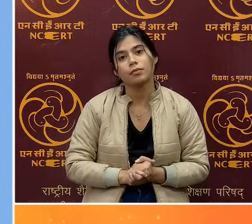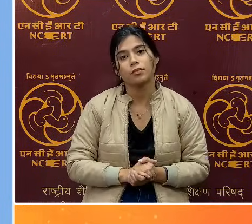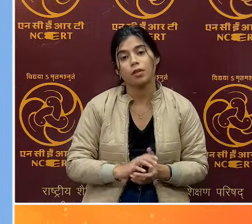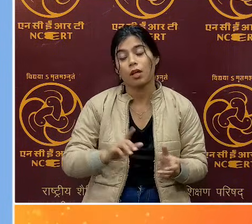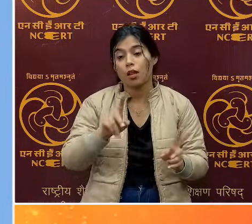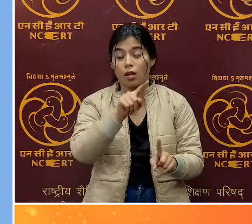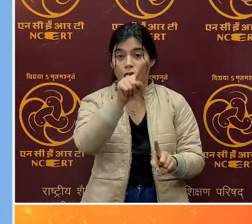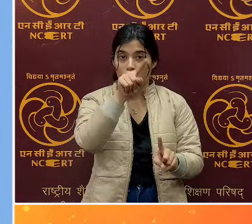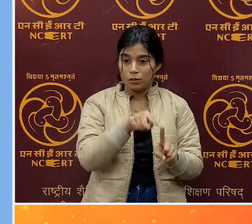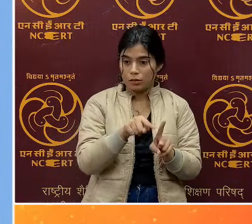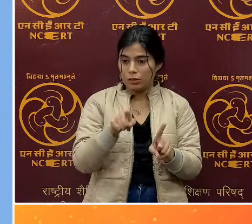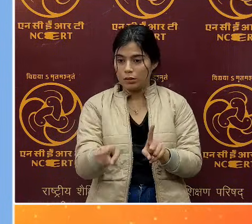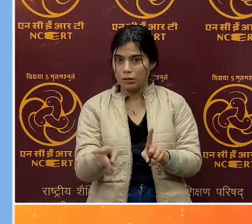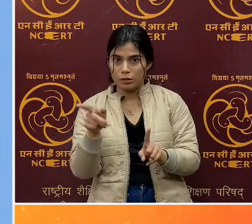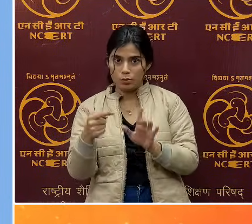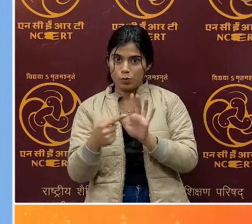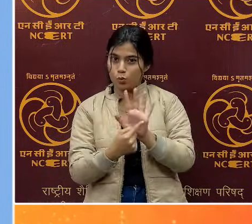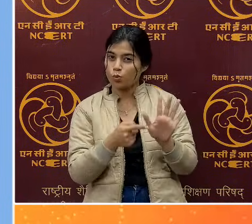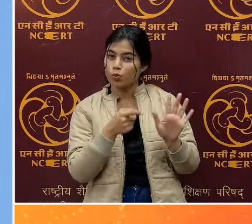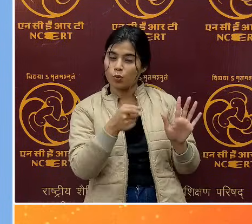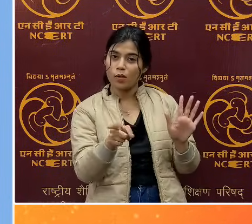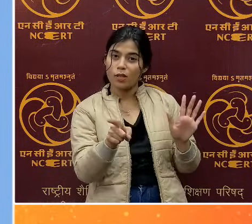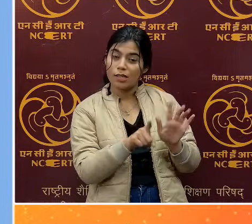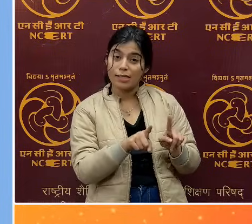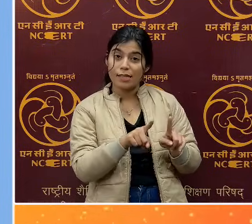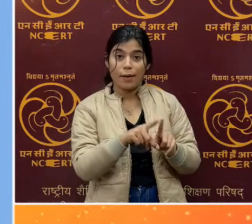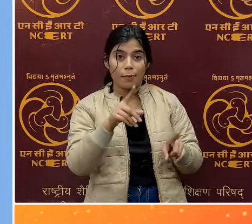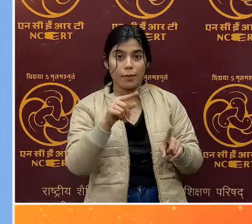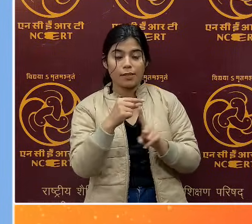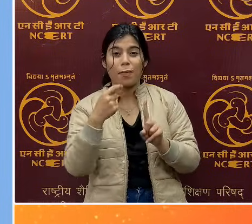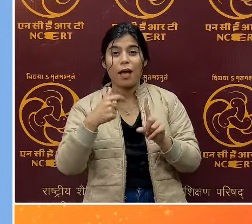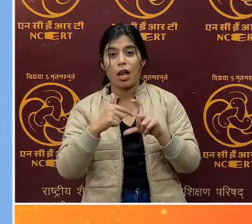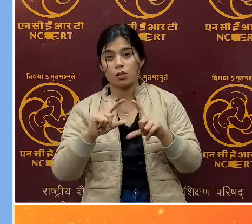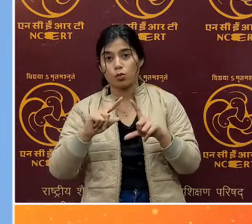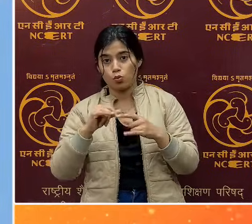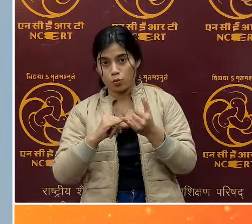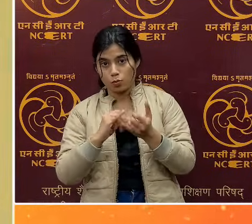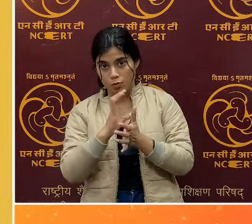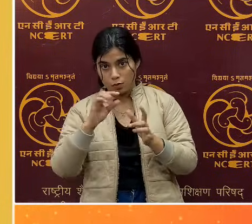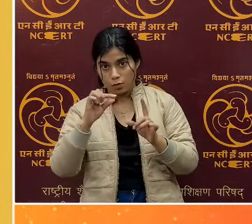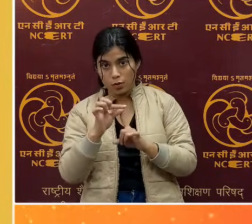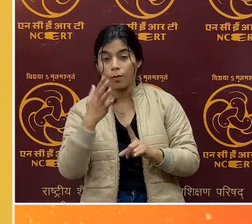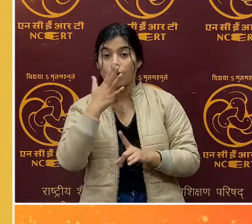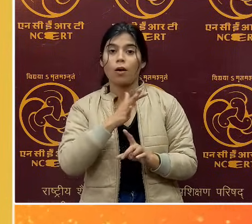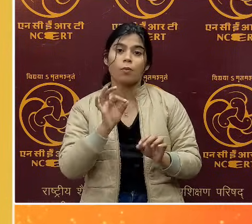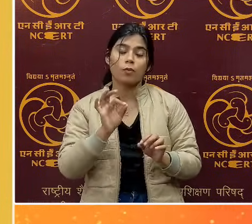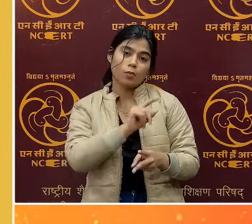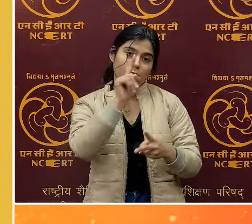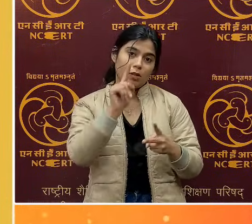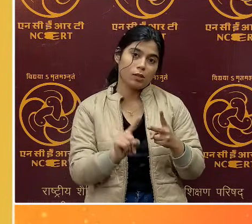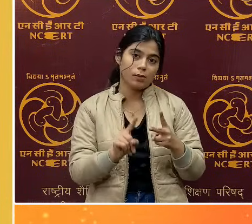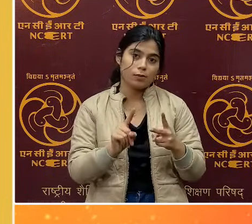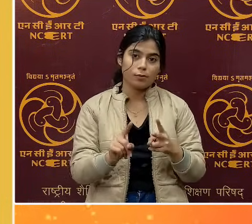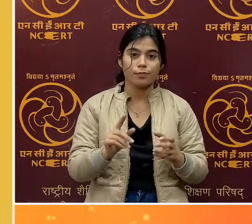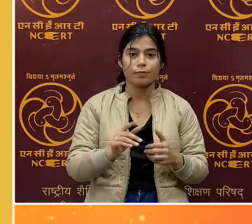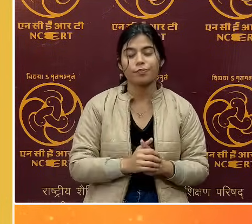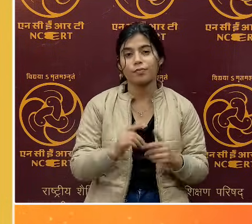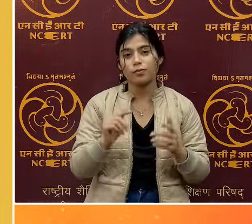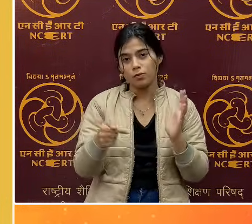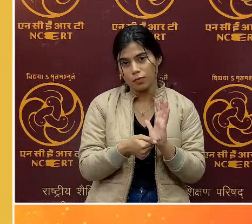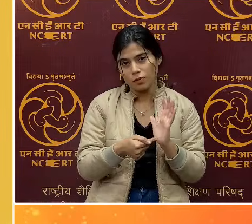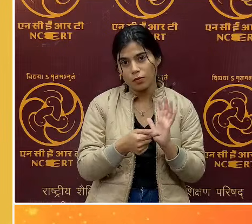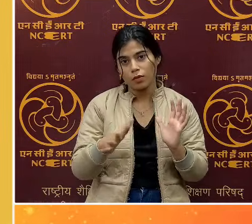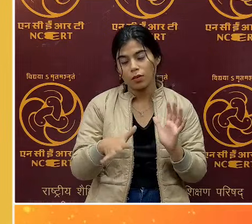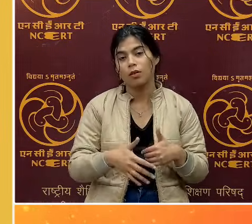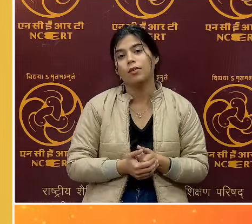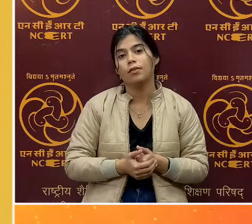another placed is here. at the different end. Okay. So that is periscope, and we have one more beautiful device that has